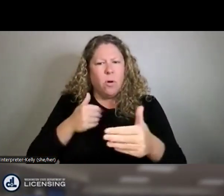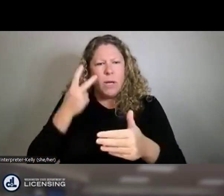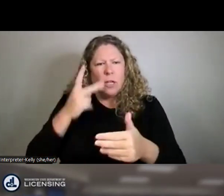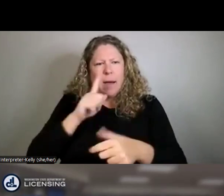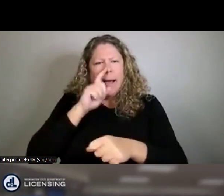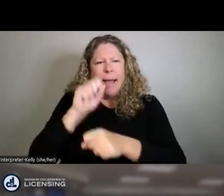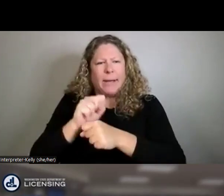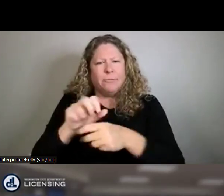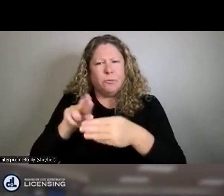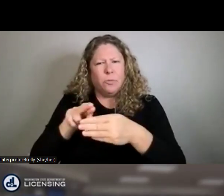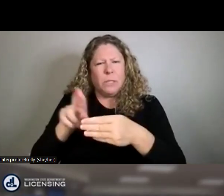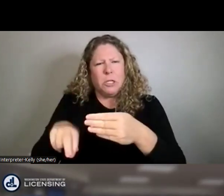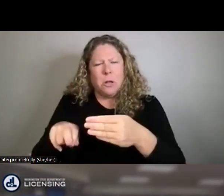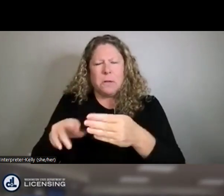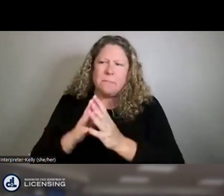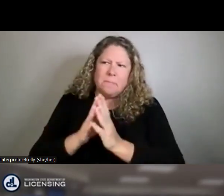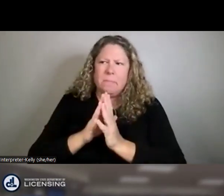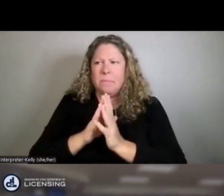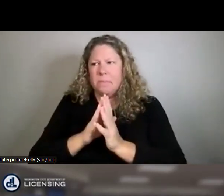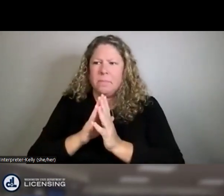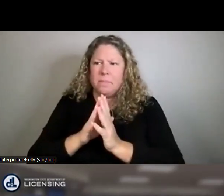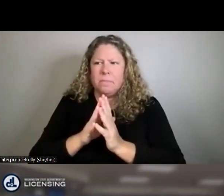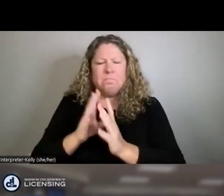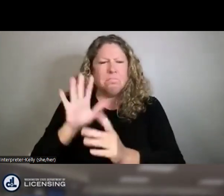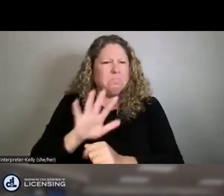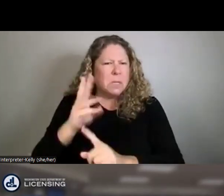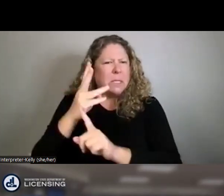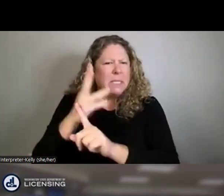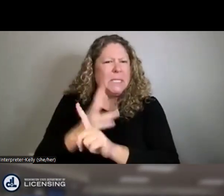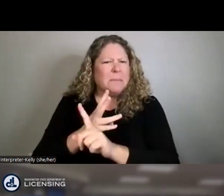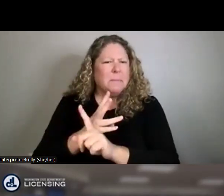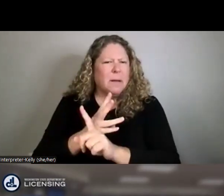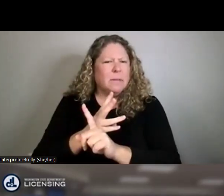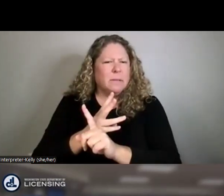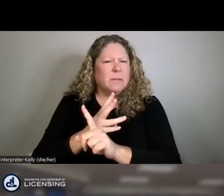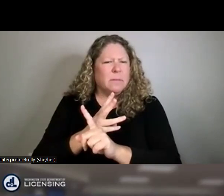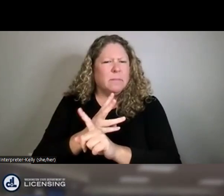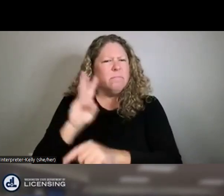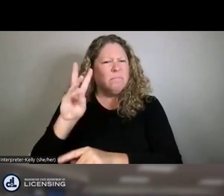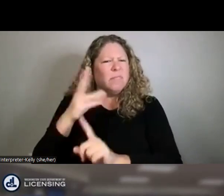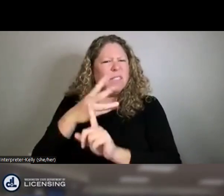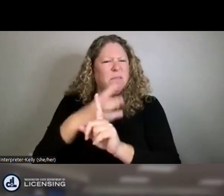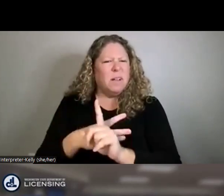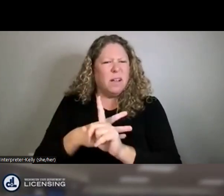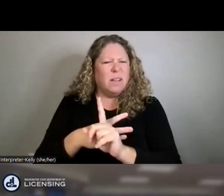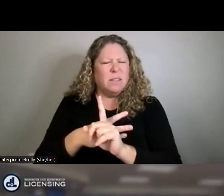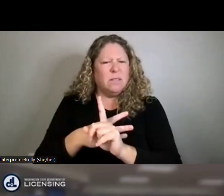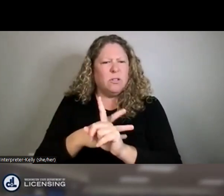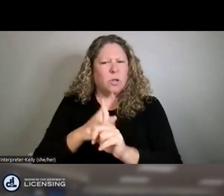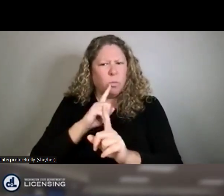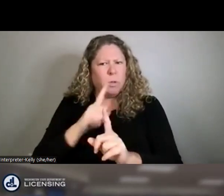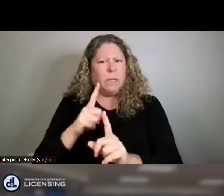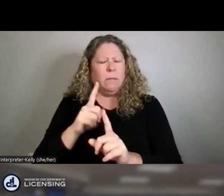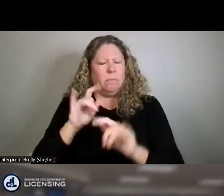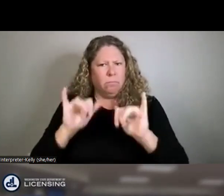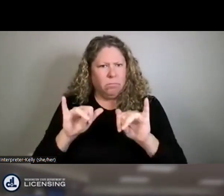say probably about 6 months to really get a good foothold on the different changes